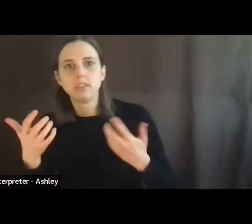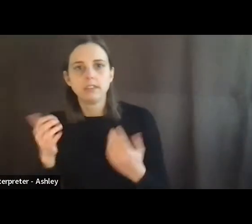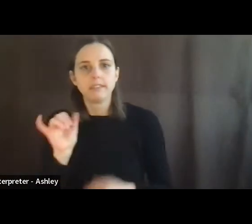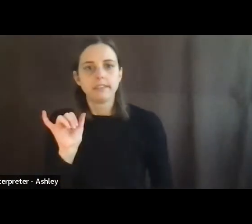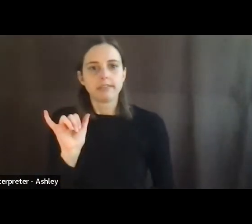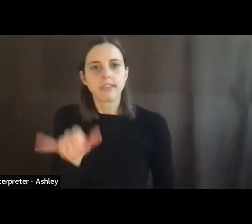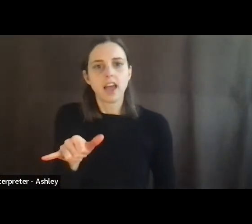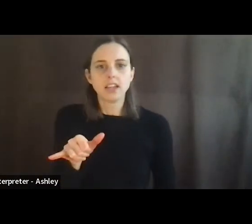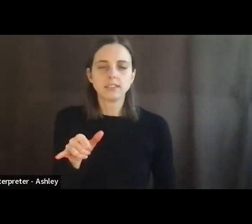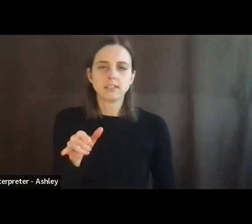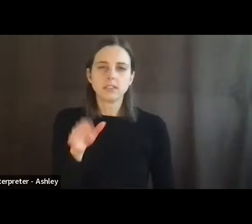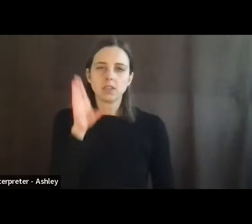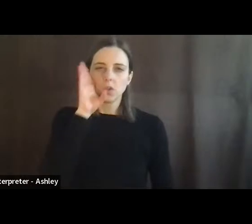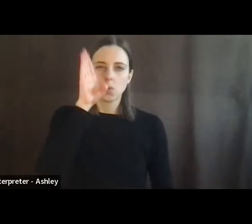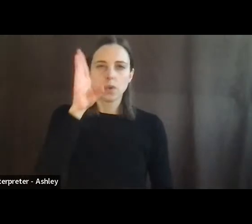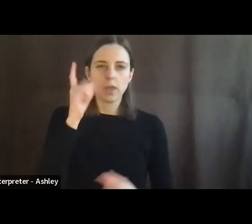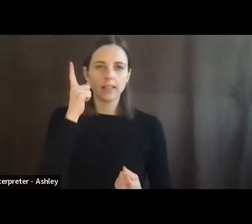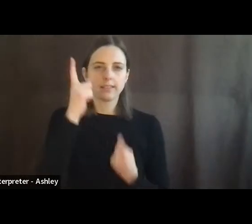IBR program.